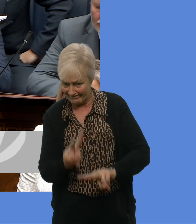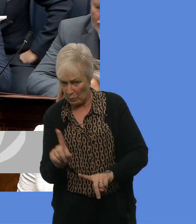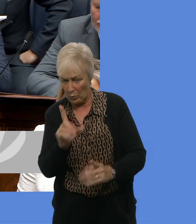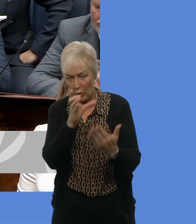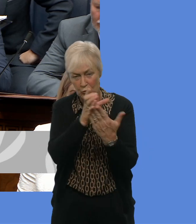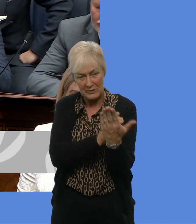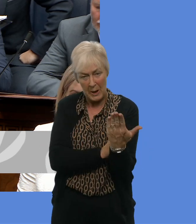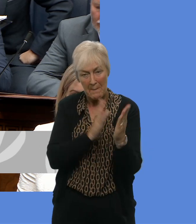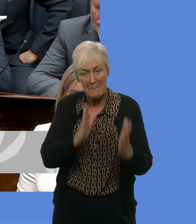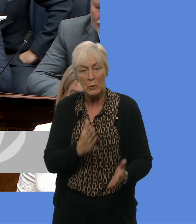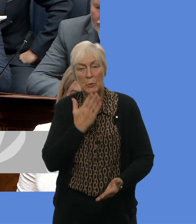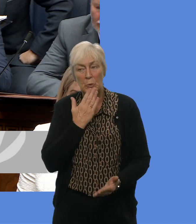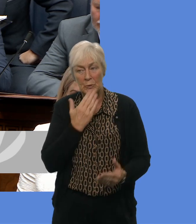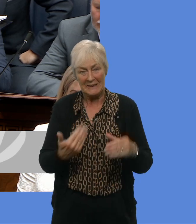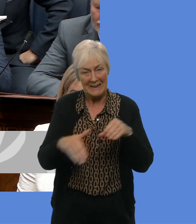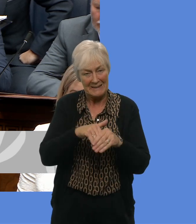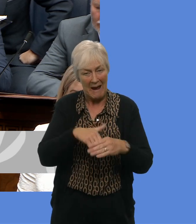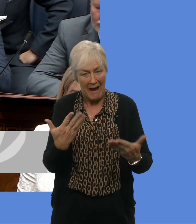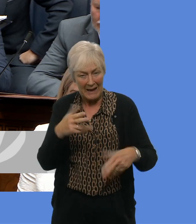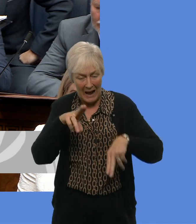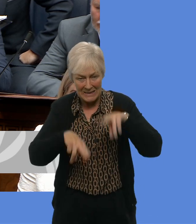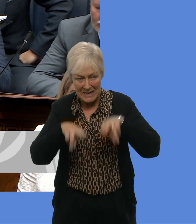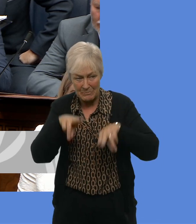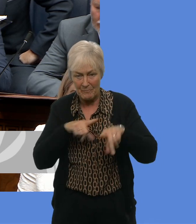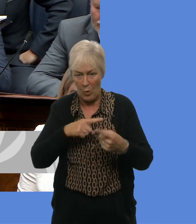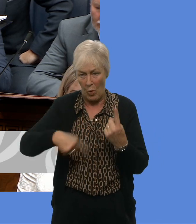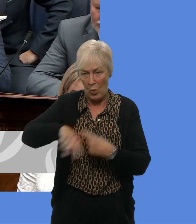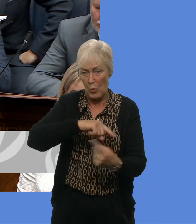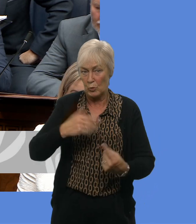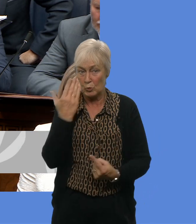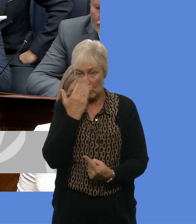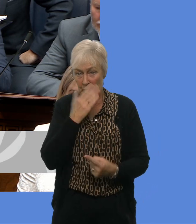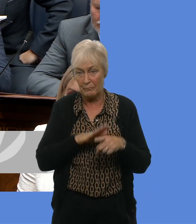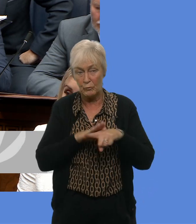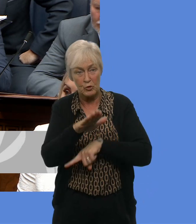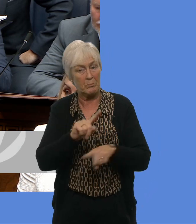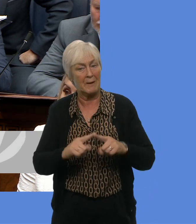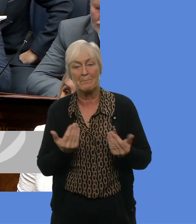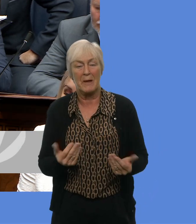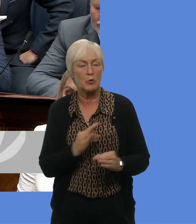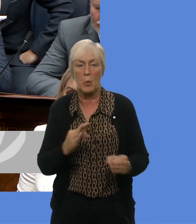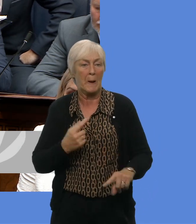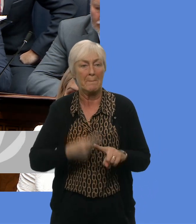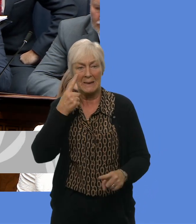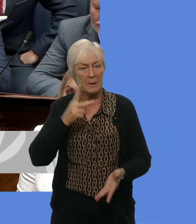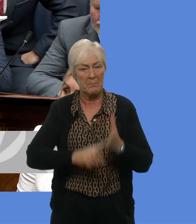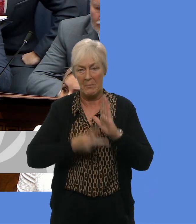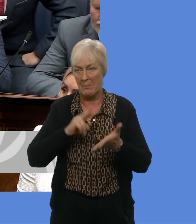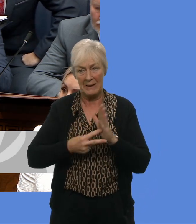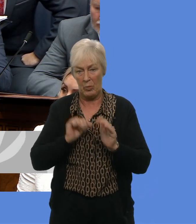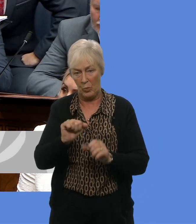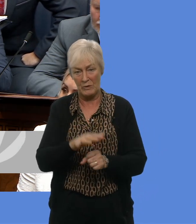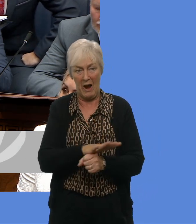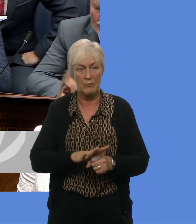be used in carrying out any assessment for those schools that would come forward. But there is no immediate plans for a call to be made in these